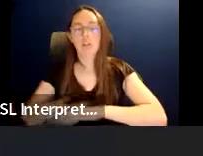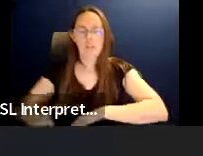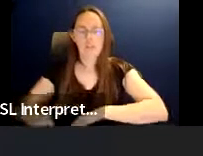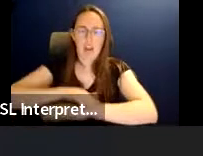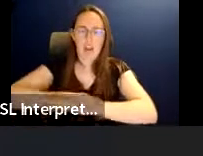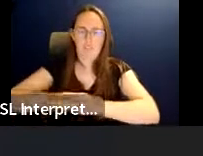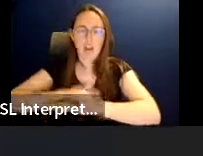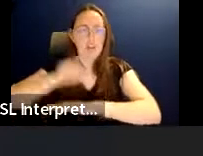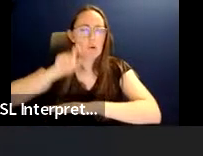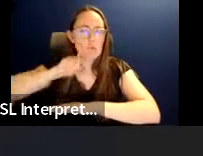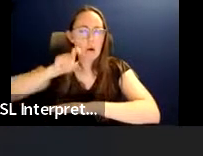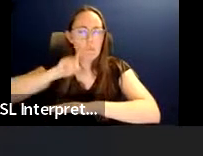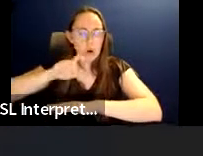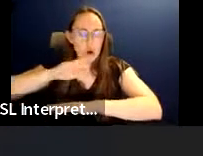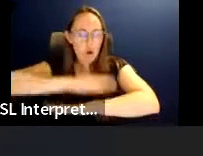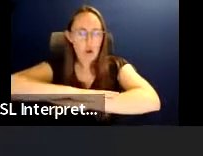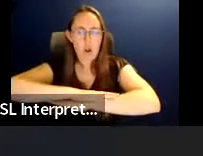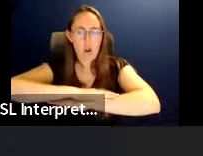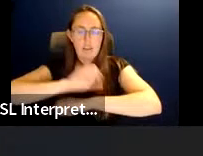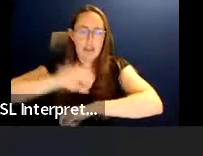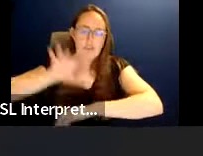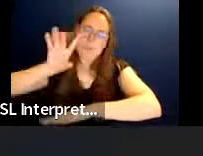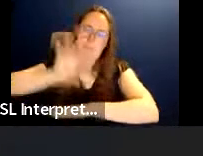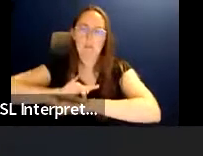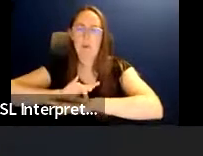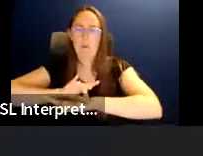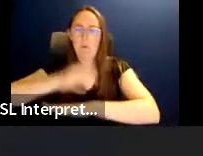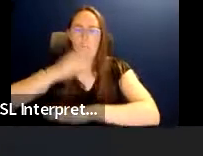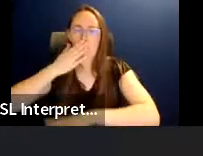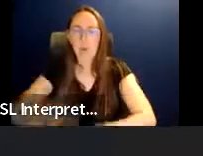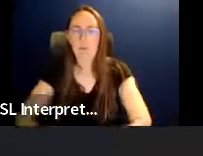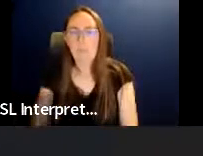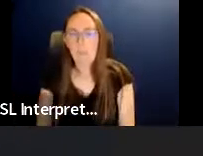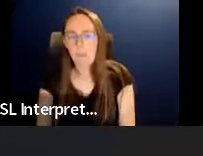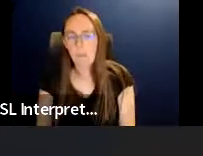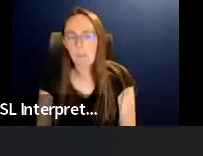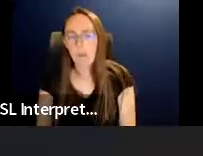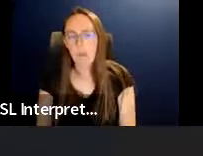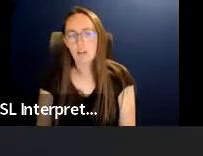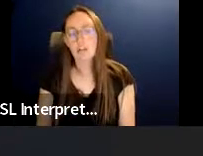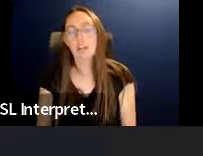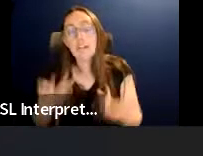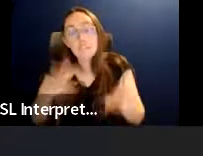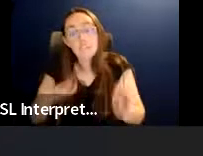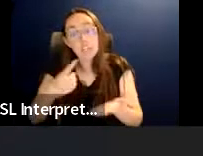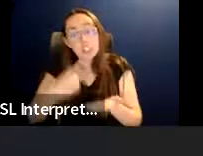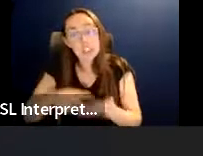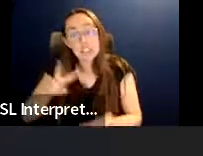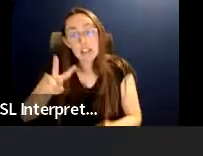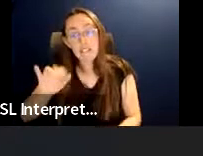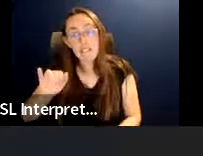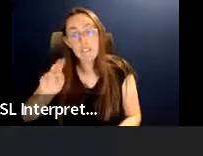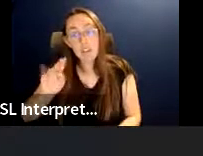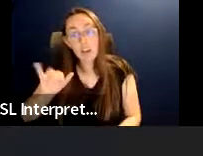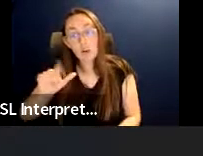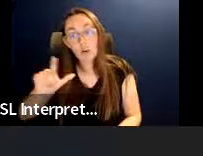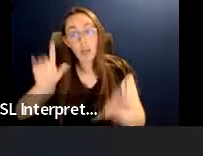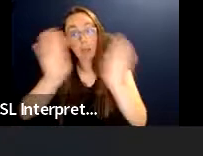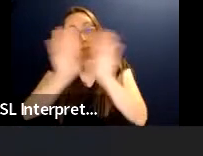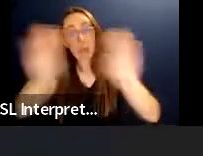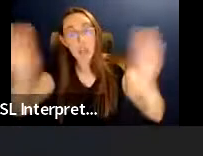that you really want to grip on. And, you know, we talked about those banners, right? Those, what do you do with those vinyl